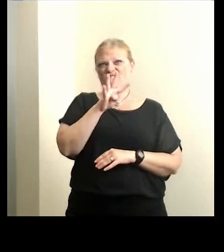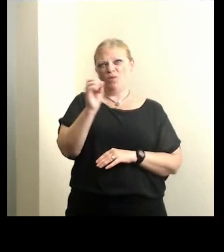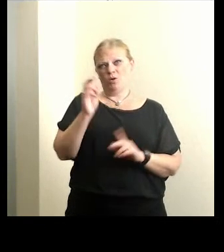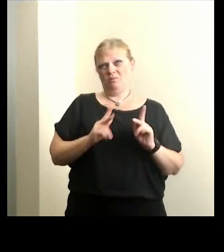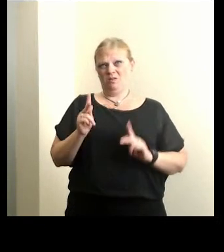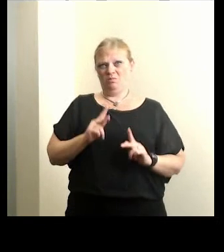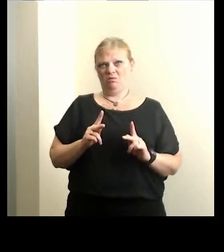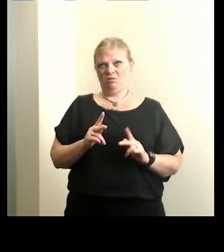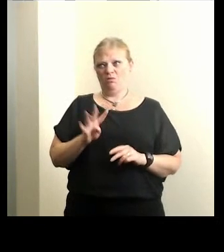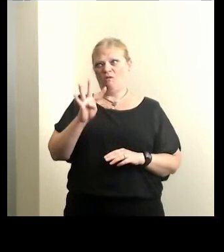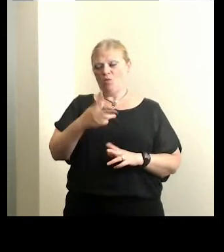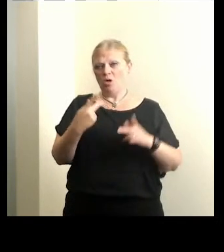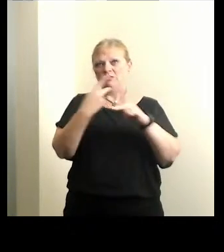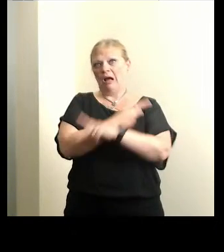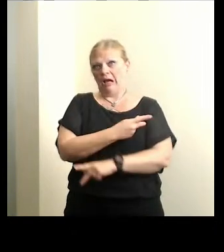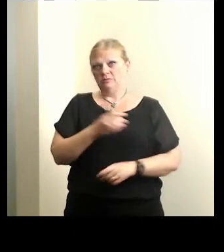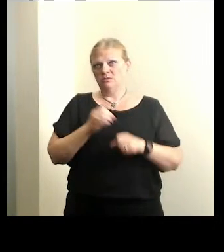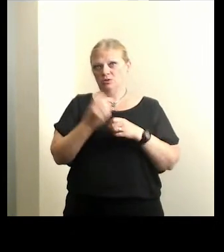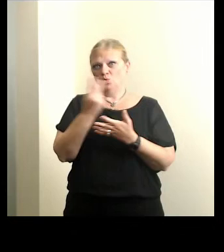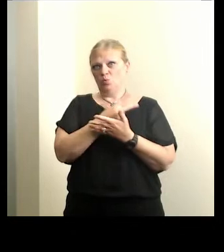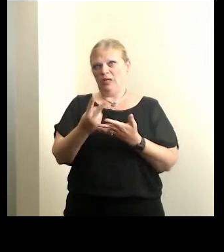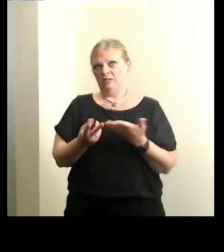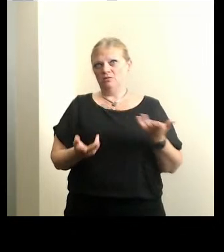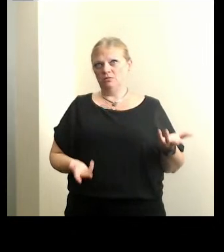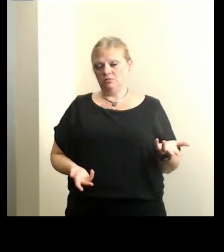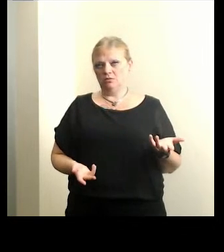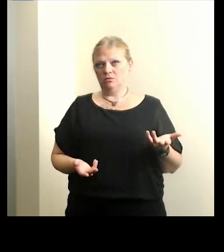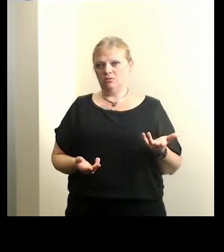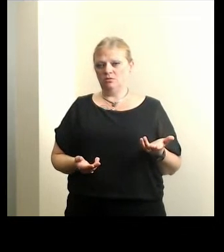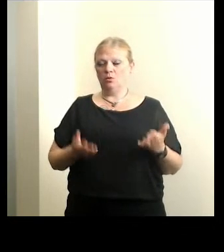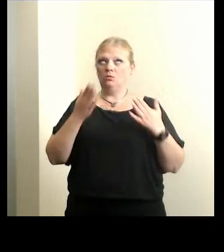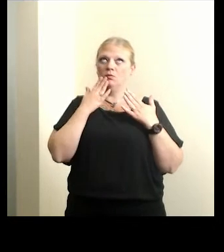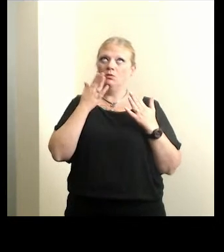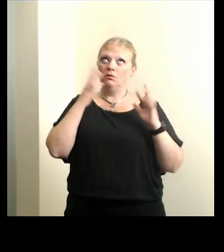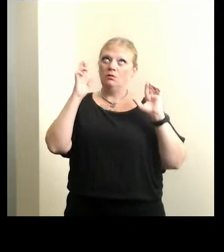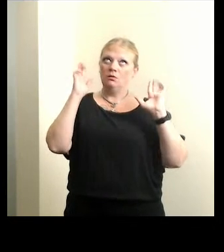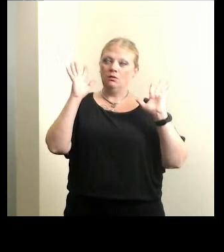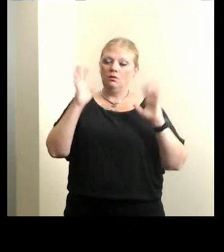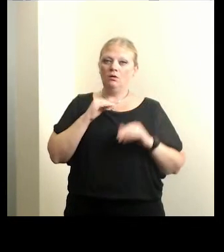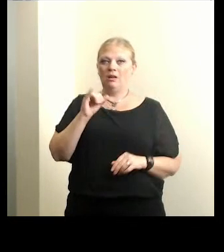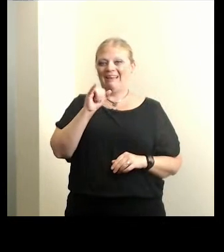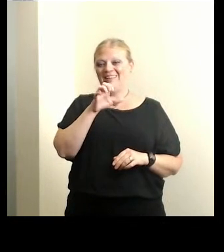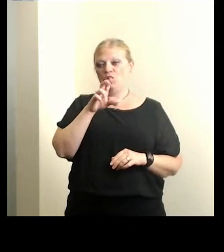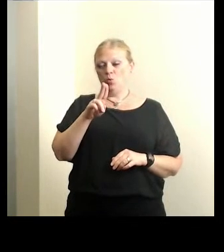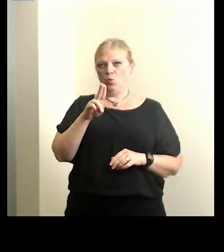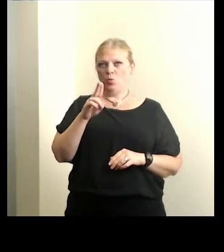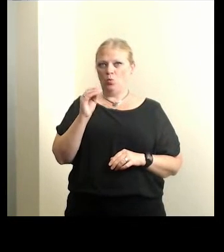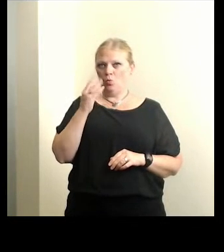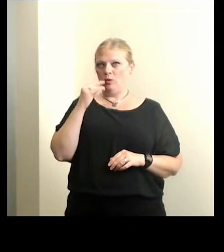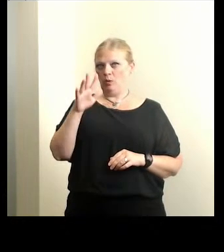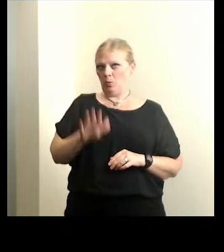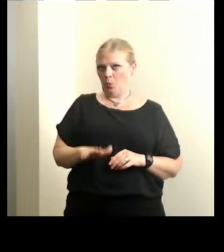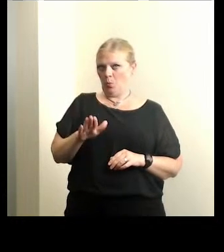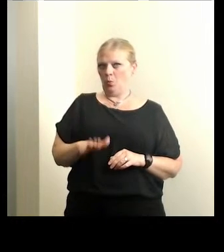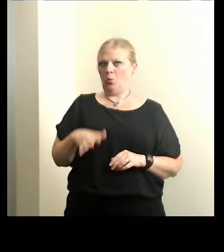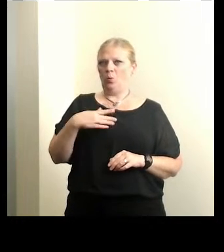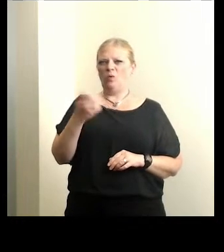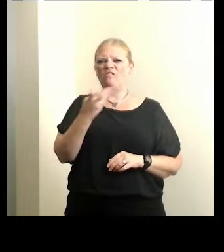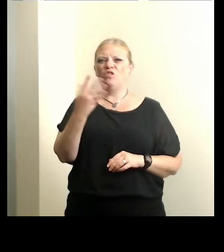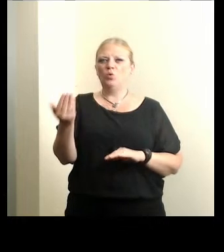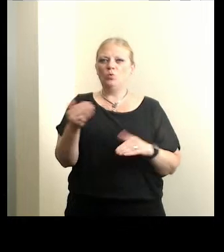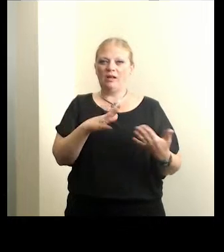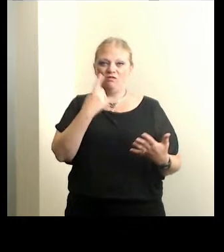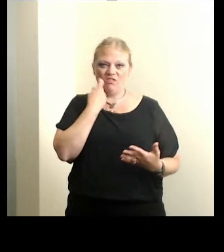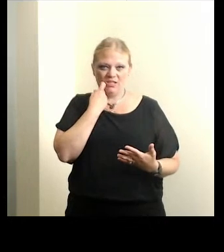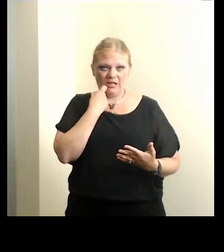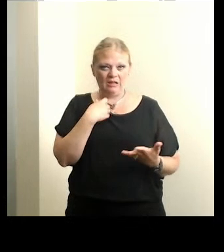basically a 2-week period. And thankfully, the ICU cases are still fairly low. We have seen a couple deaths recently. We